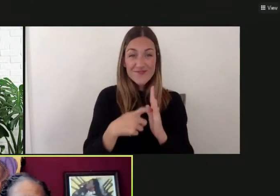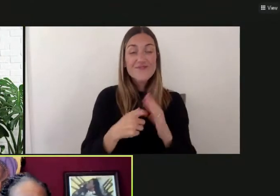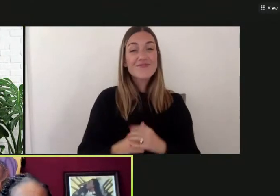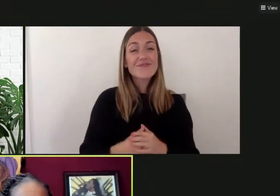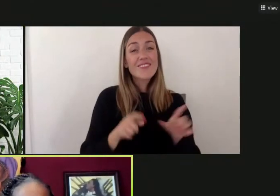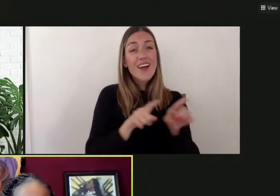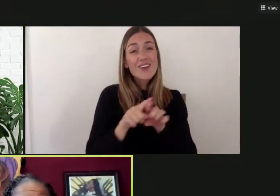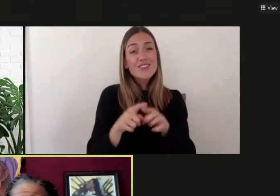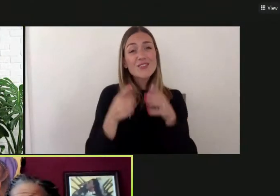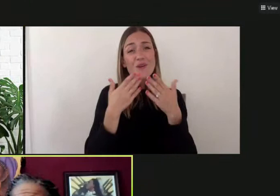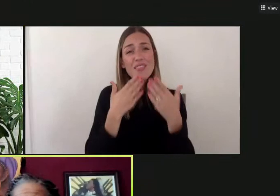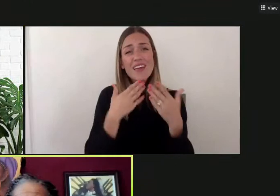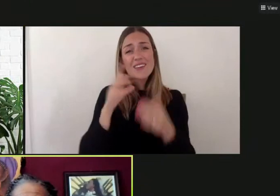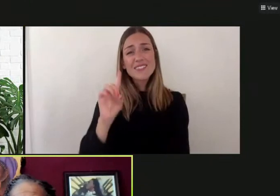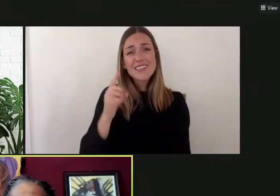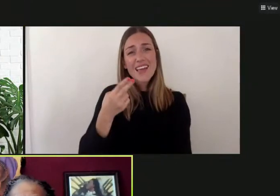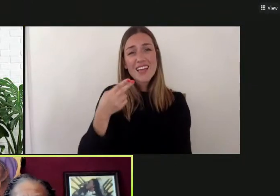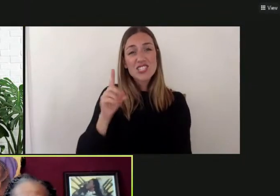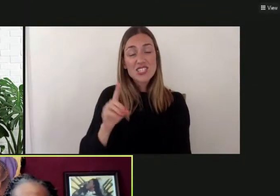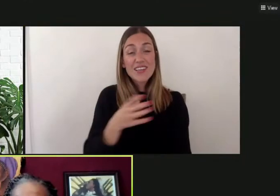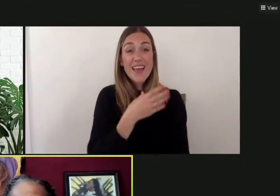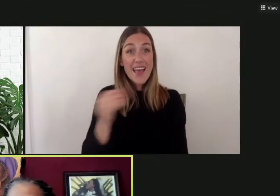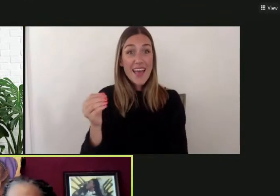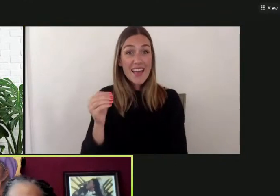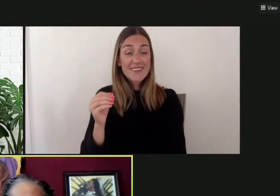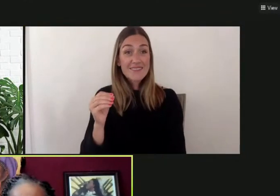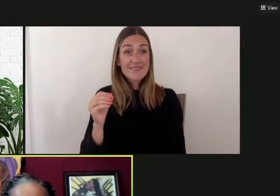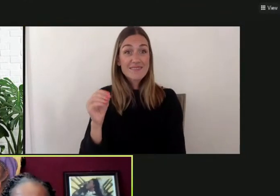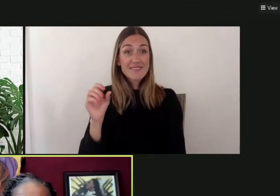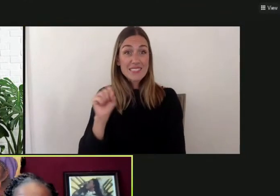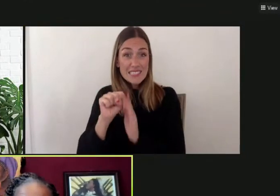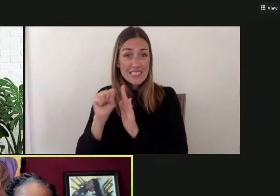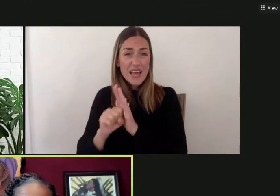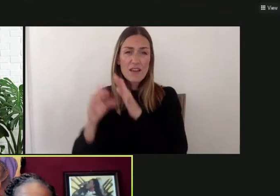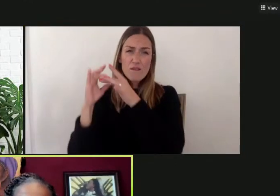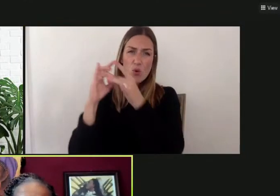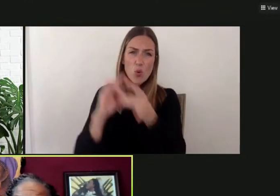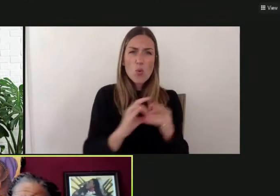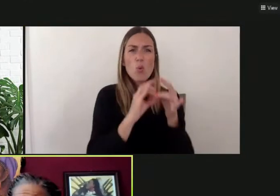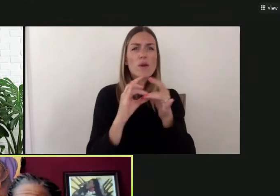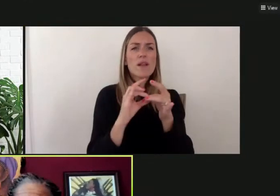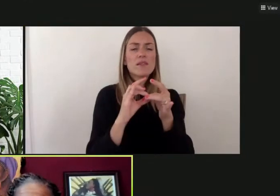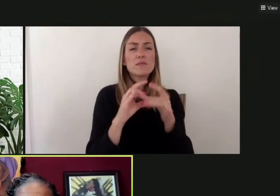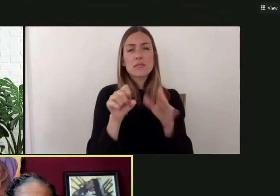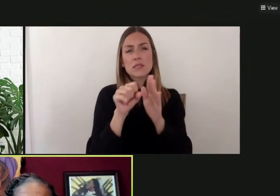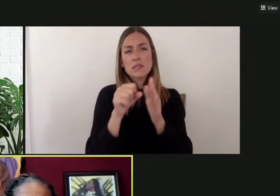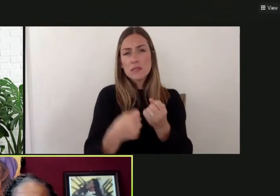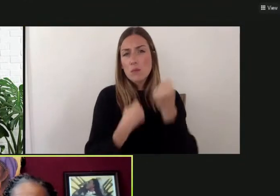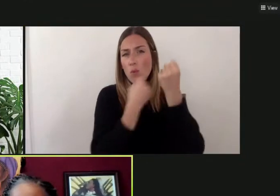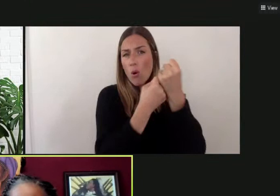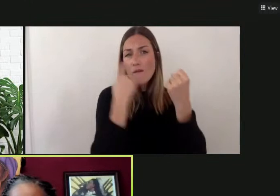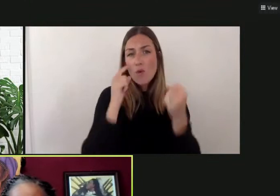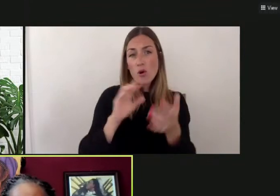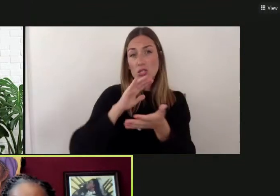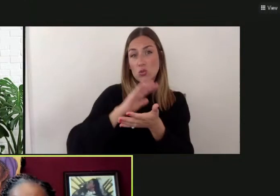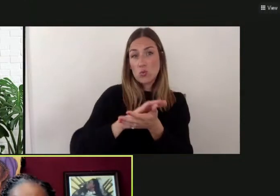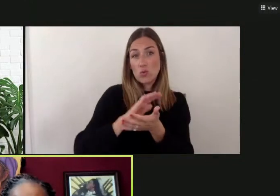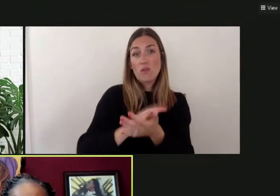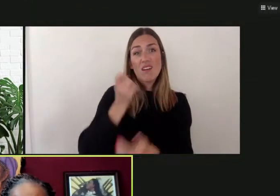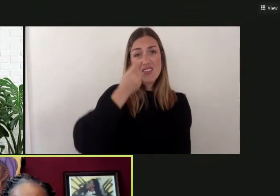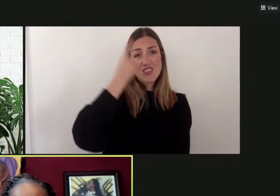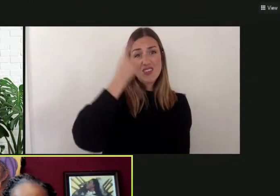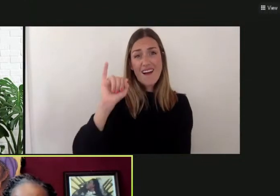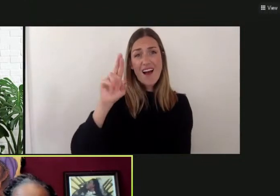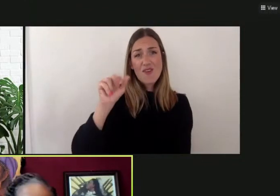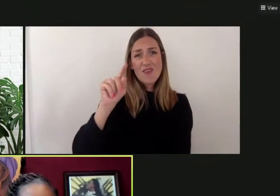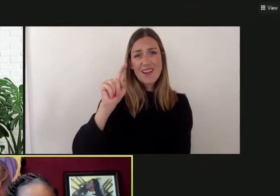thank DHD and the state for coordinating and providing support to our schools, as we heard Ironetta and the